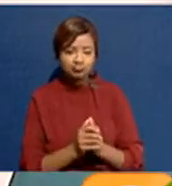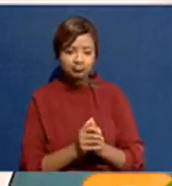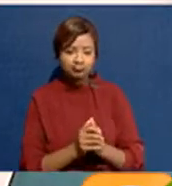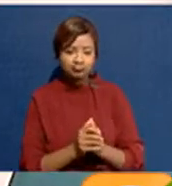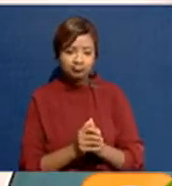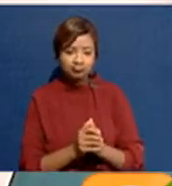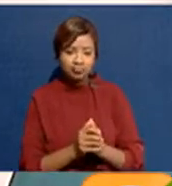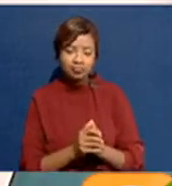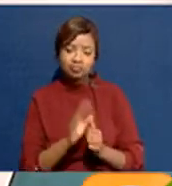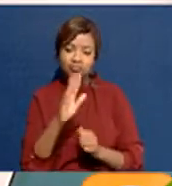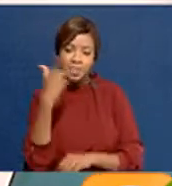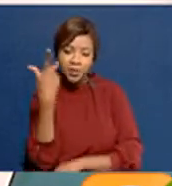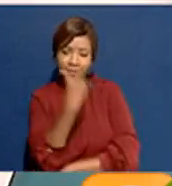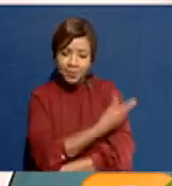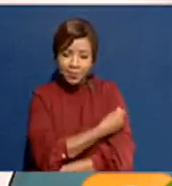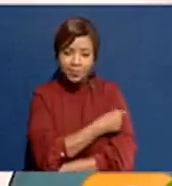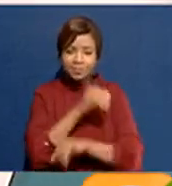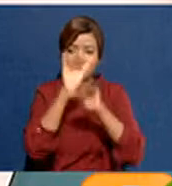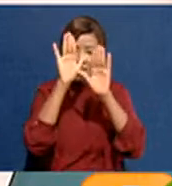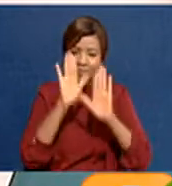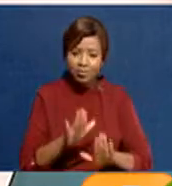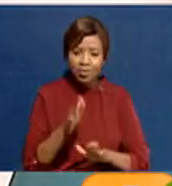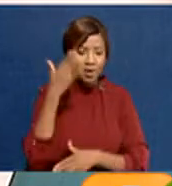is important in the first place.